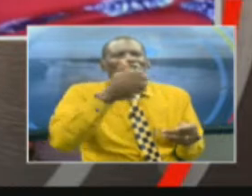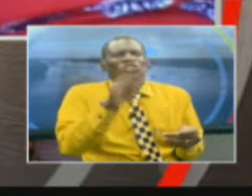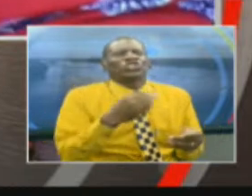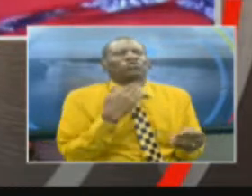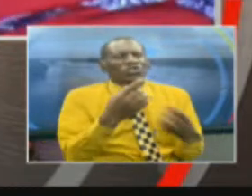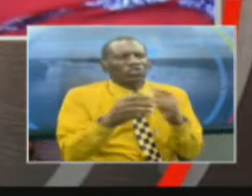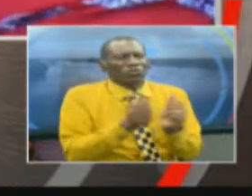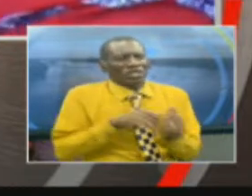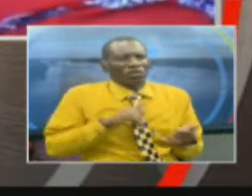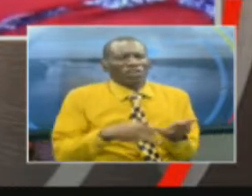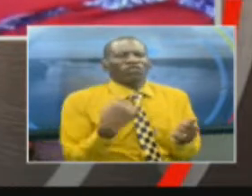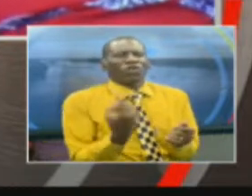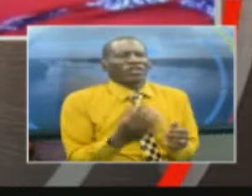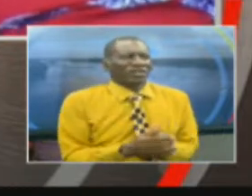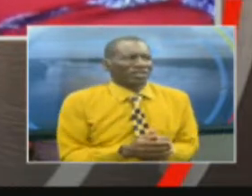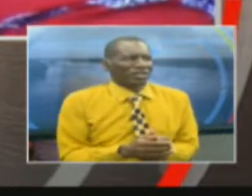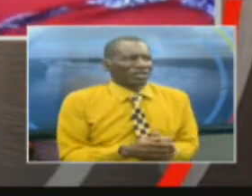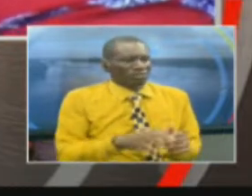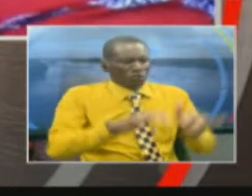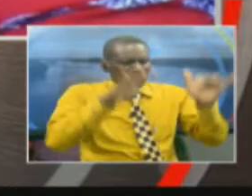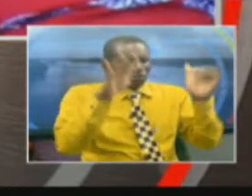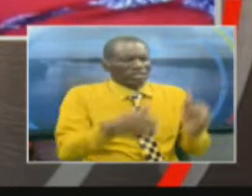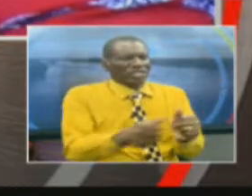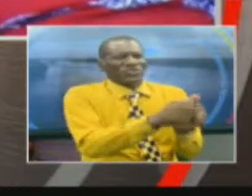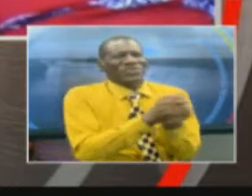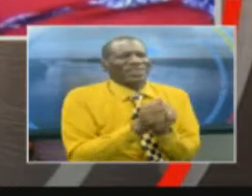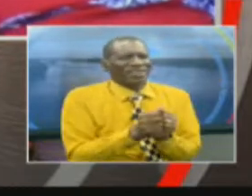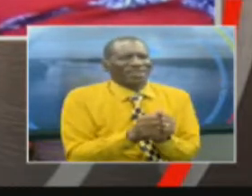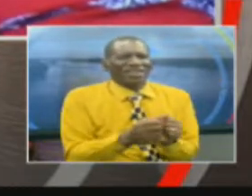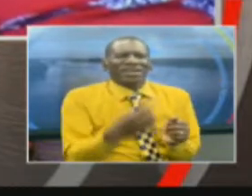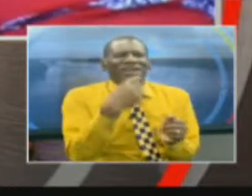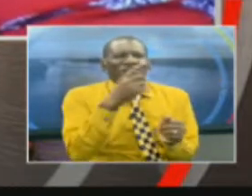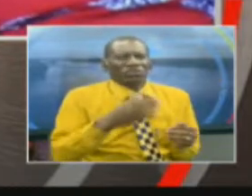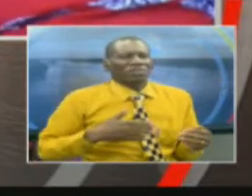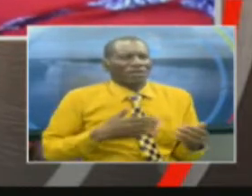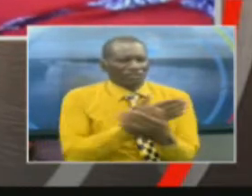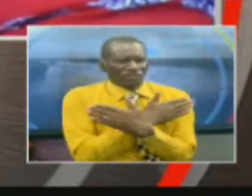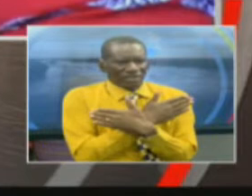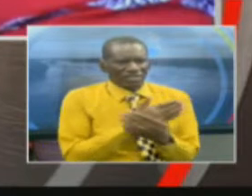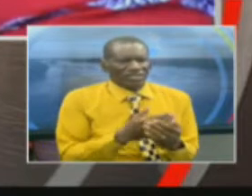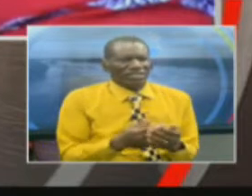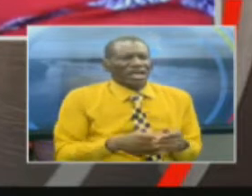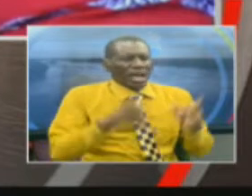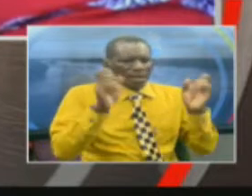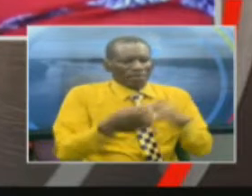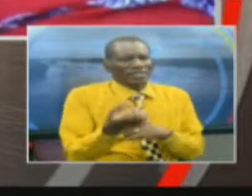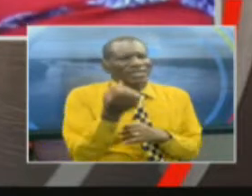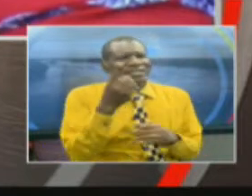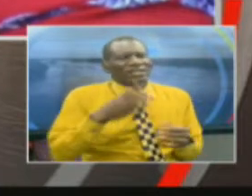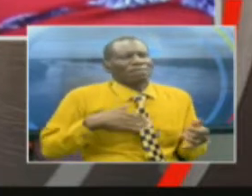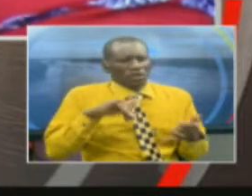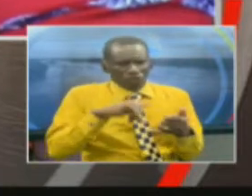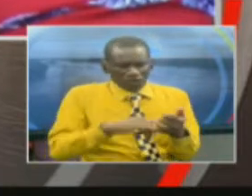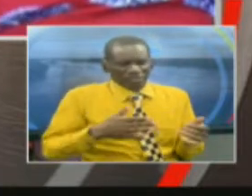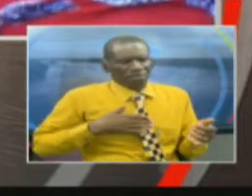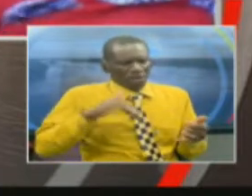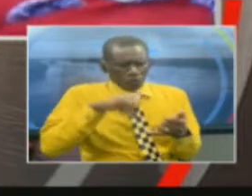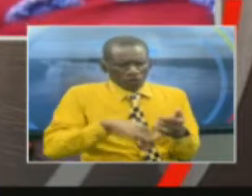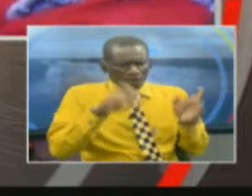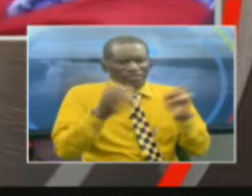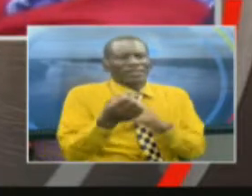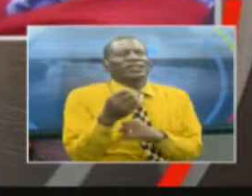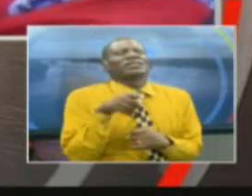told her, Mali, because we stick together. So I told her, my friend, I must understand my wife. This is my wife. I must understand